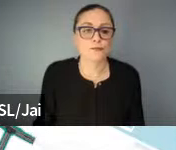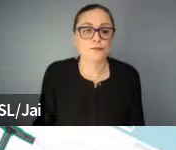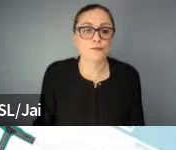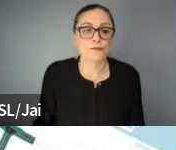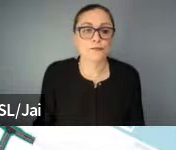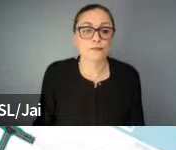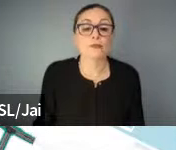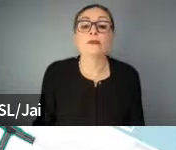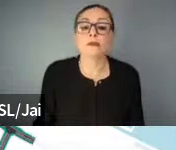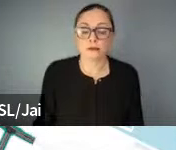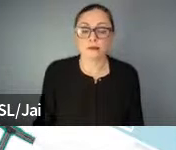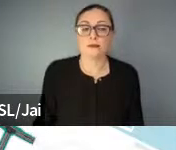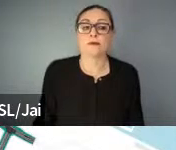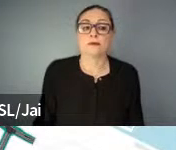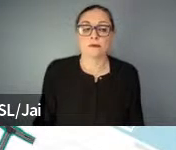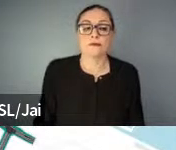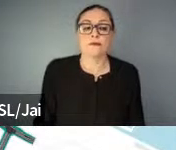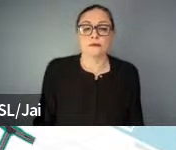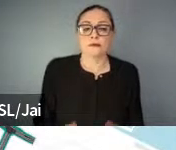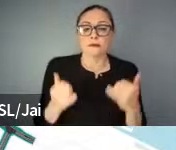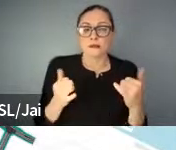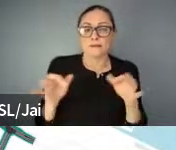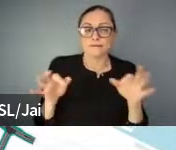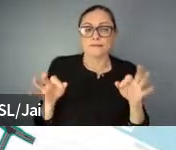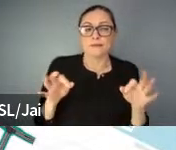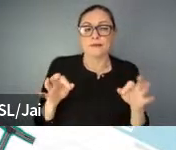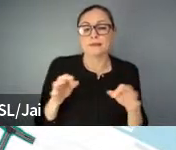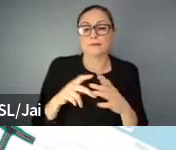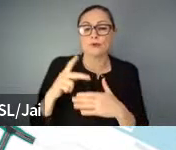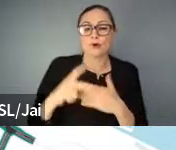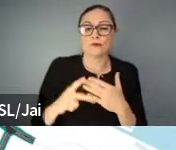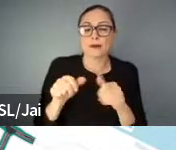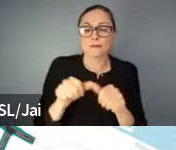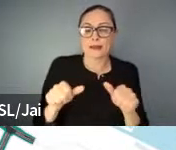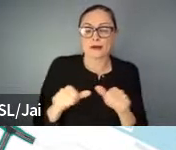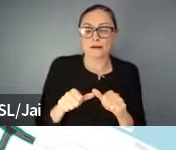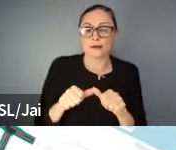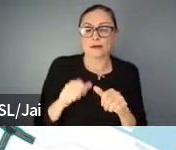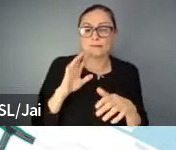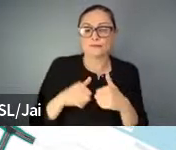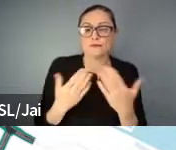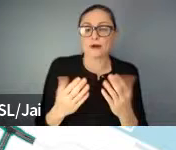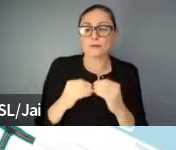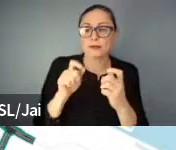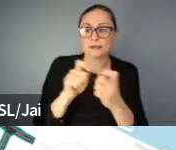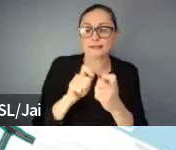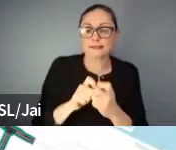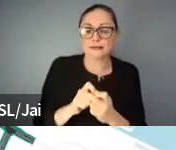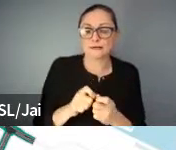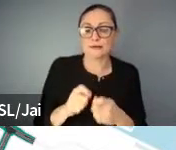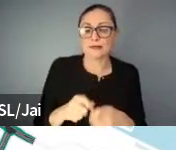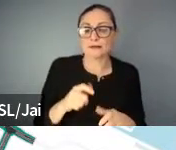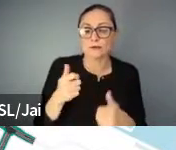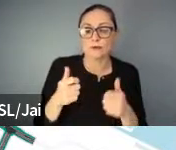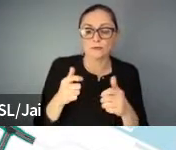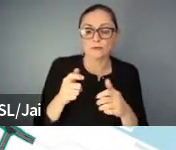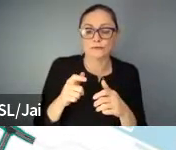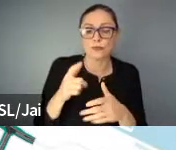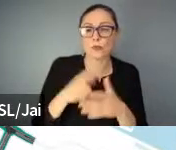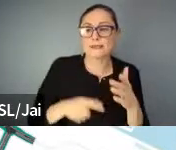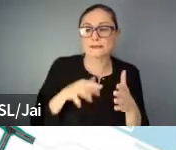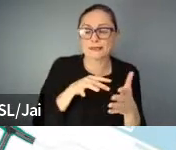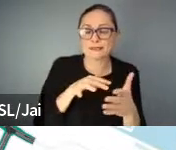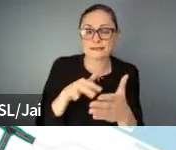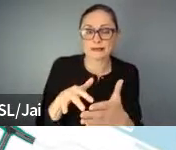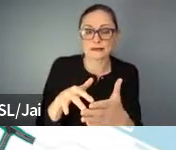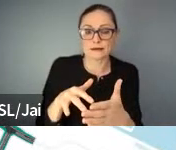So it will work through the program area and provide a little bit more detail of the investments being studied. This